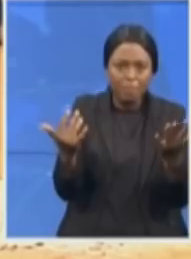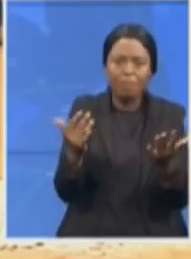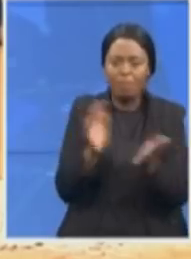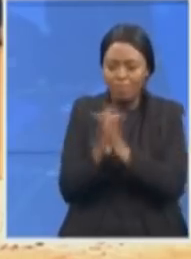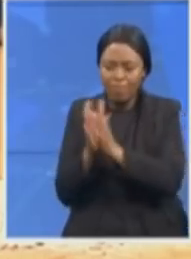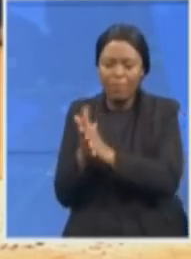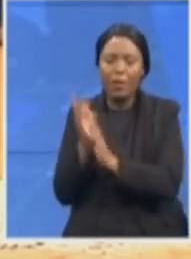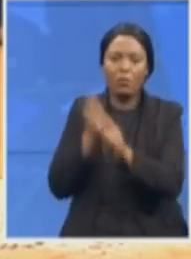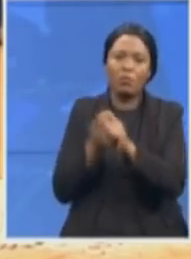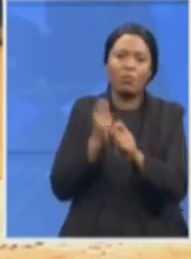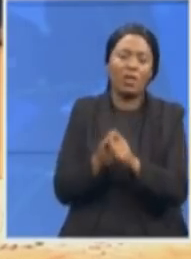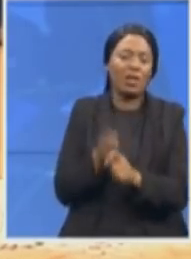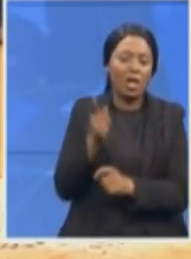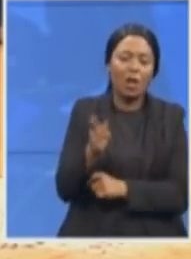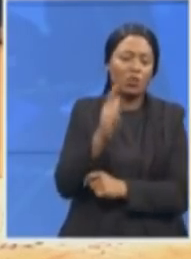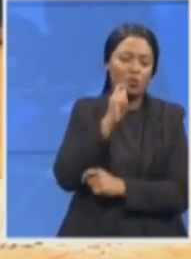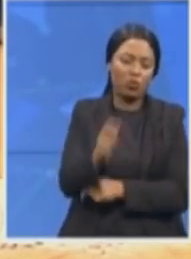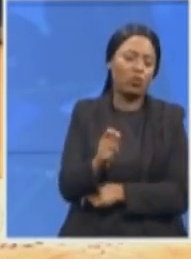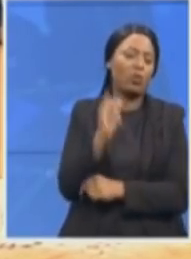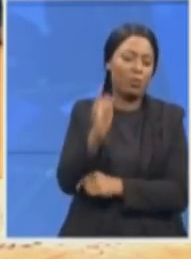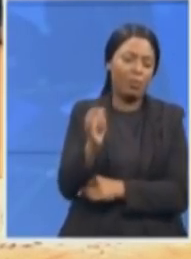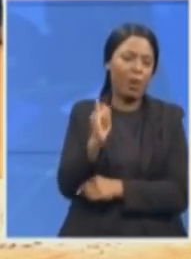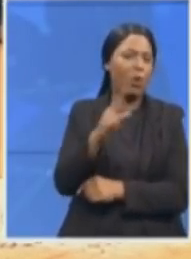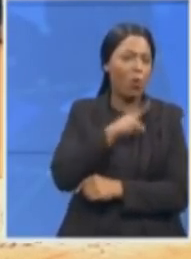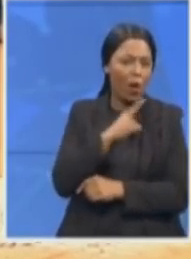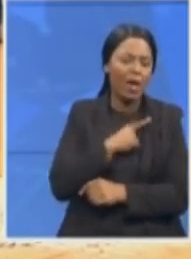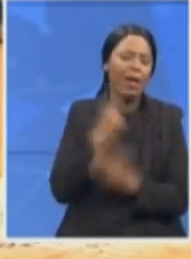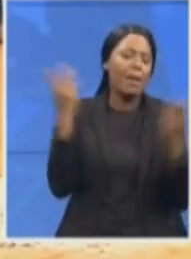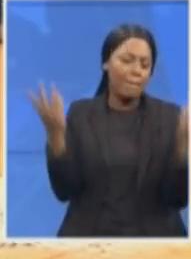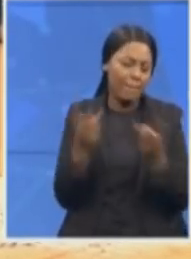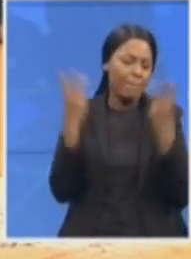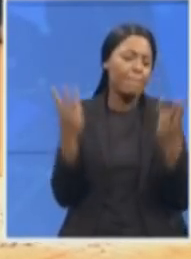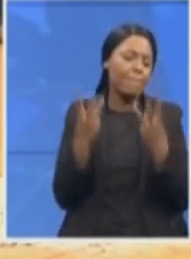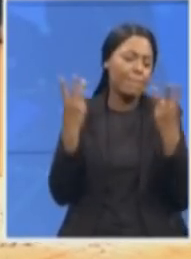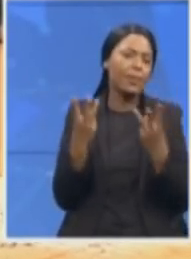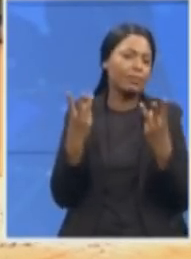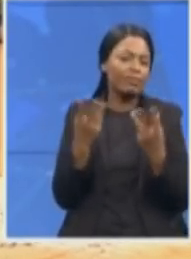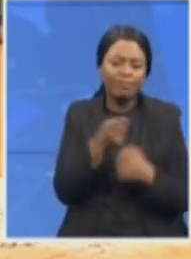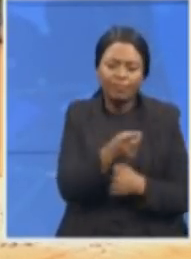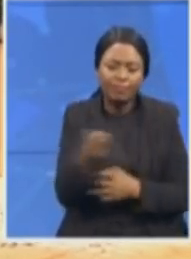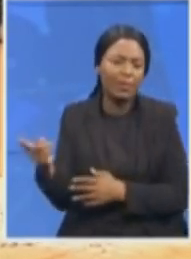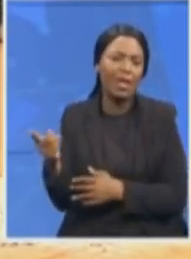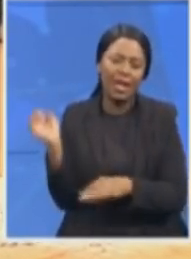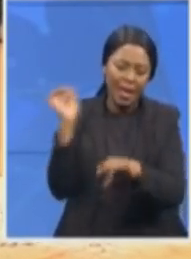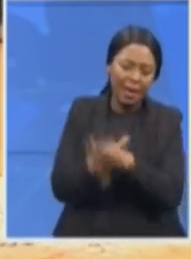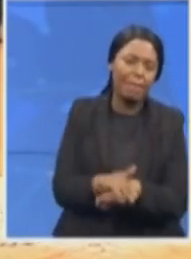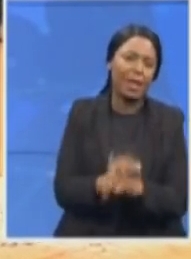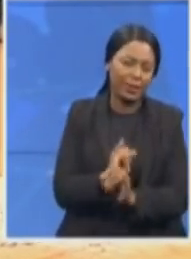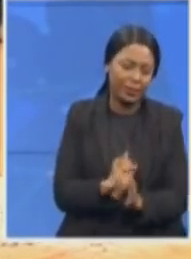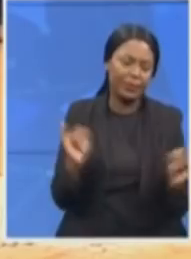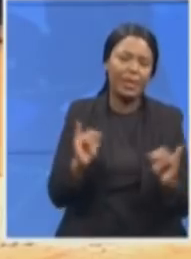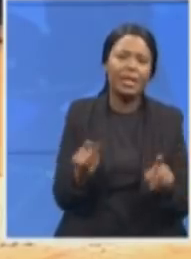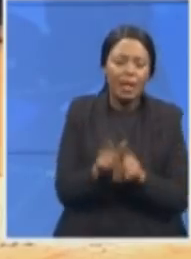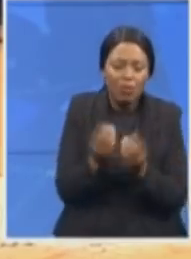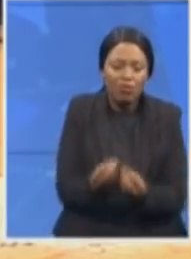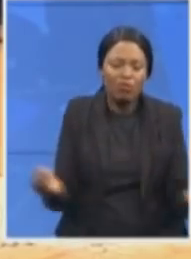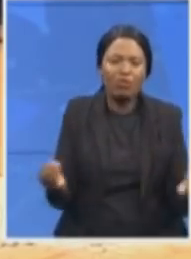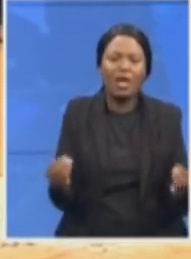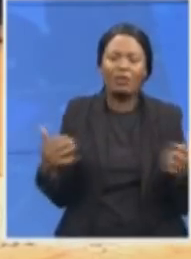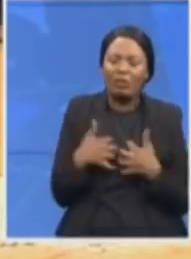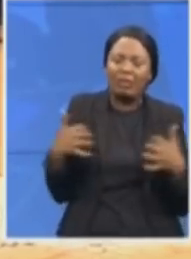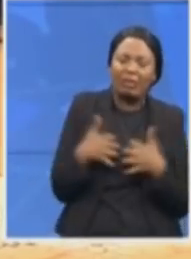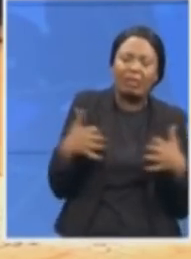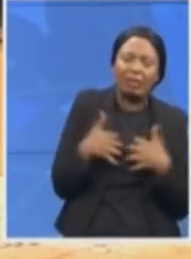it's the people themselves who will be impacted the most, and the children traumatized as a result of